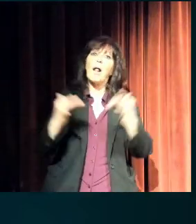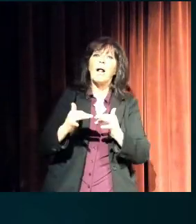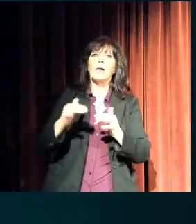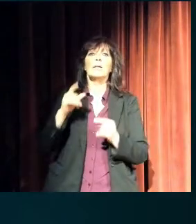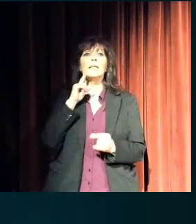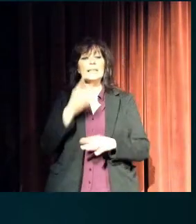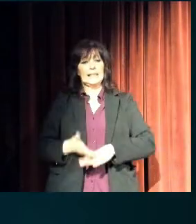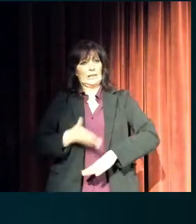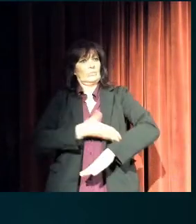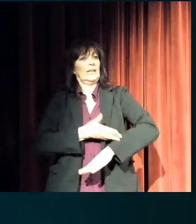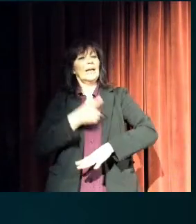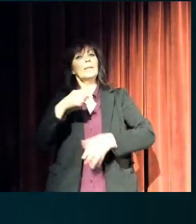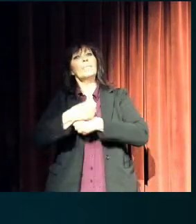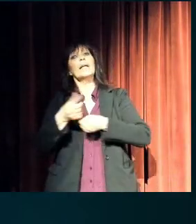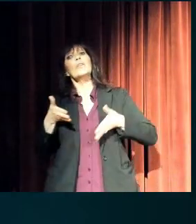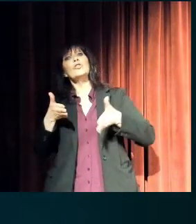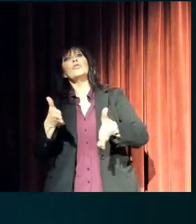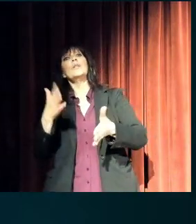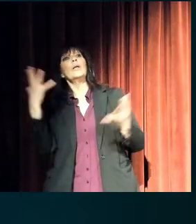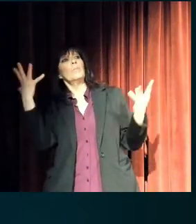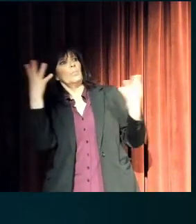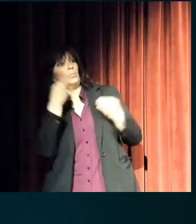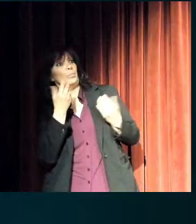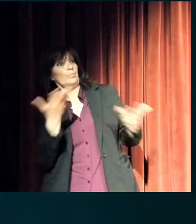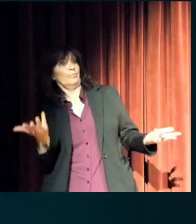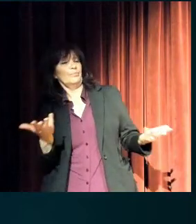business and beautifying our streetscapes.